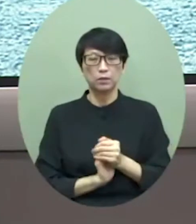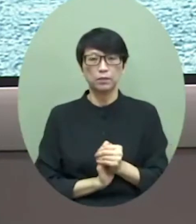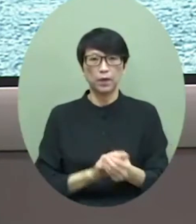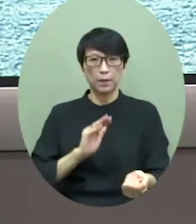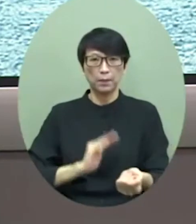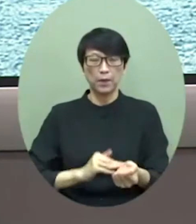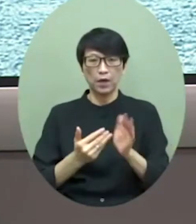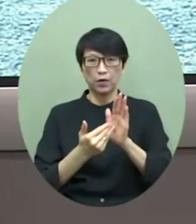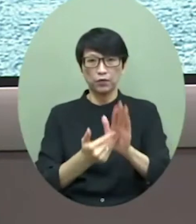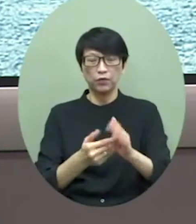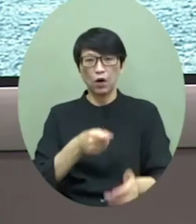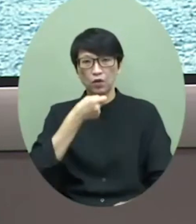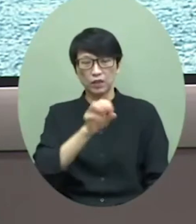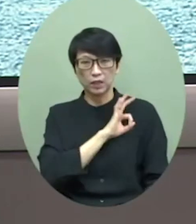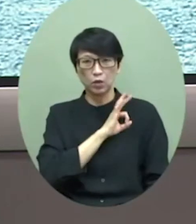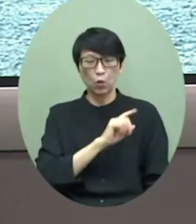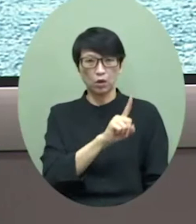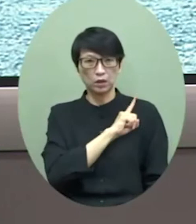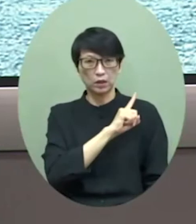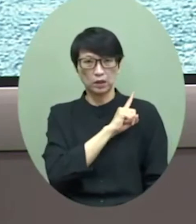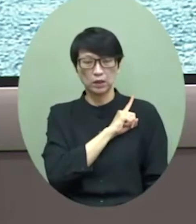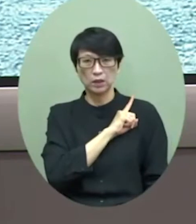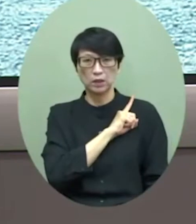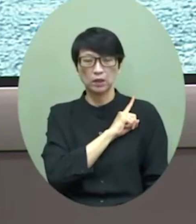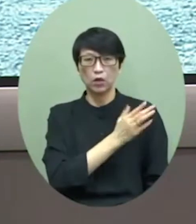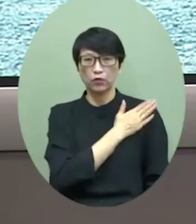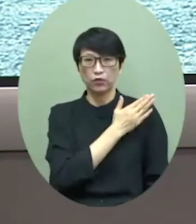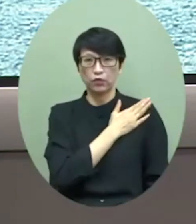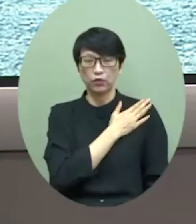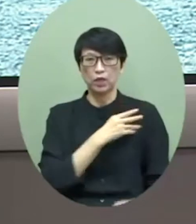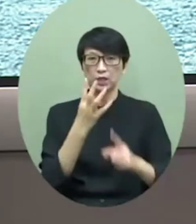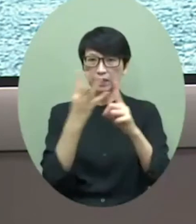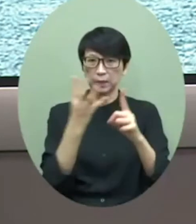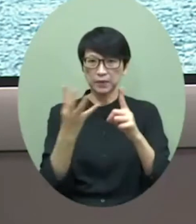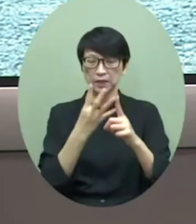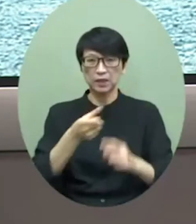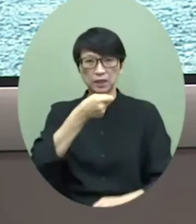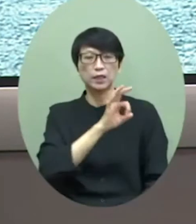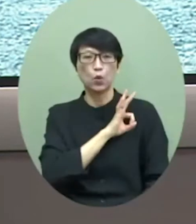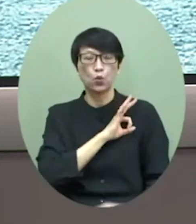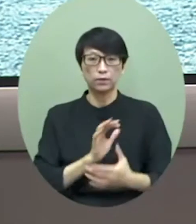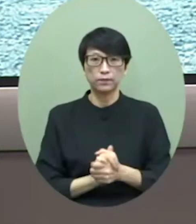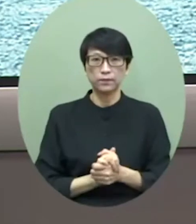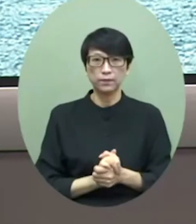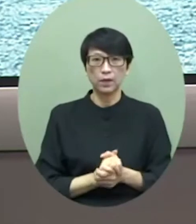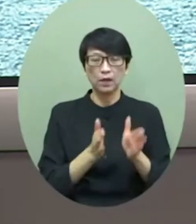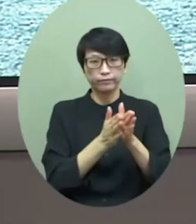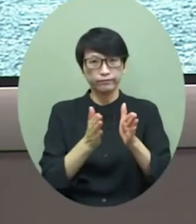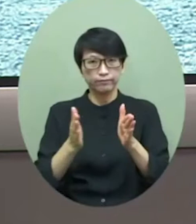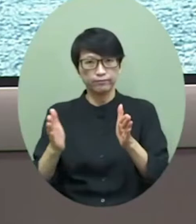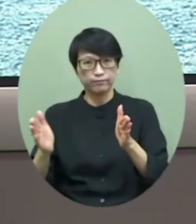to make sure that our policies are transparent and open. Now, this is the 14th